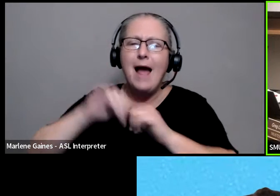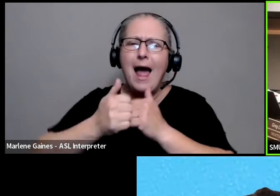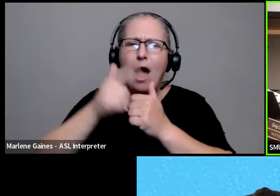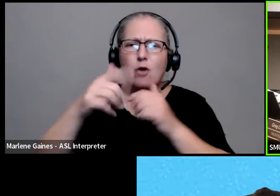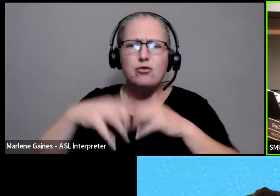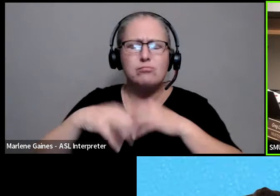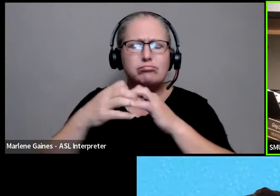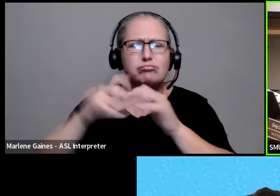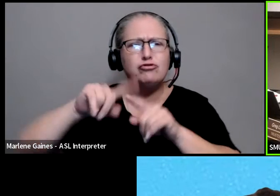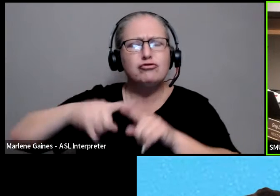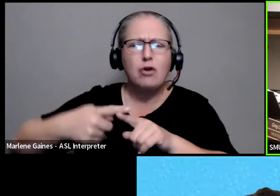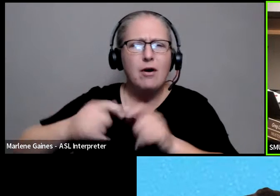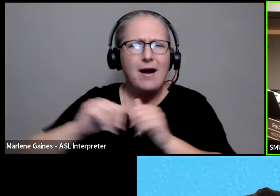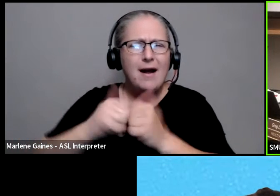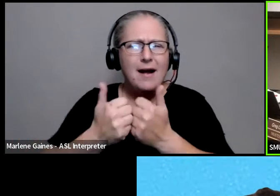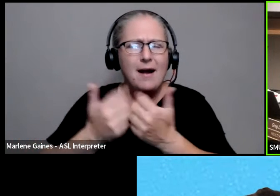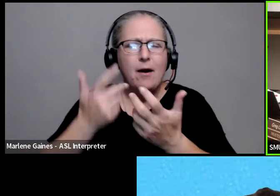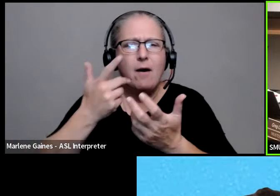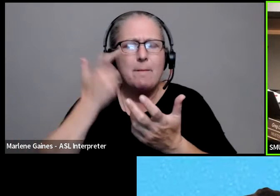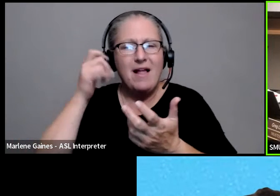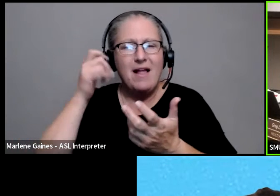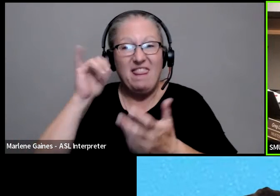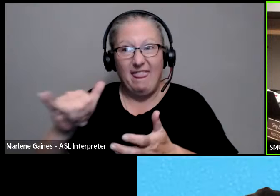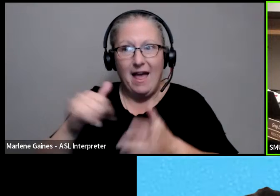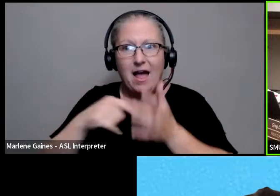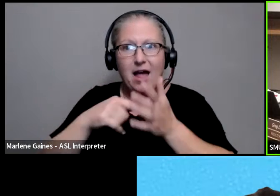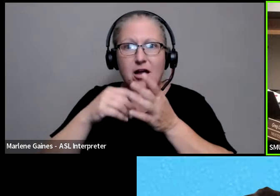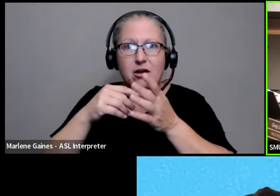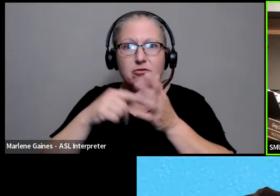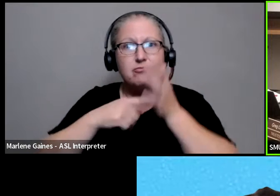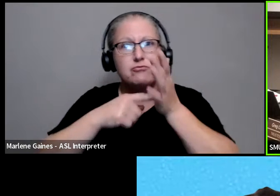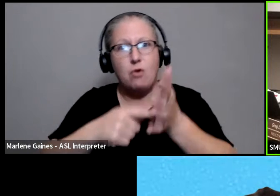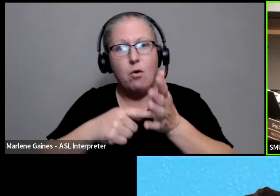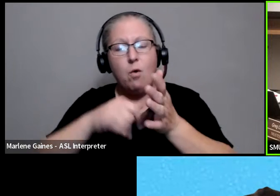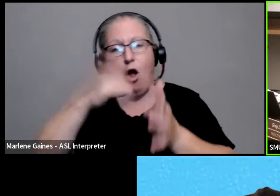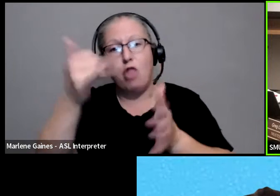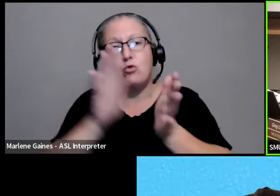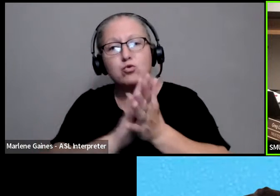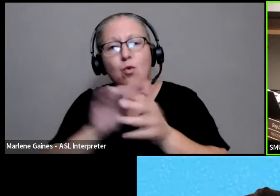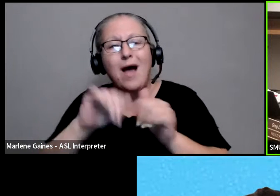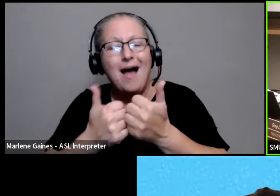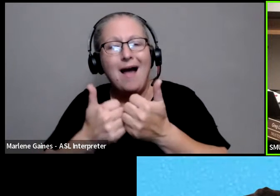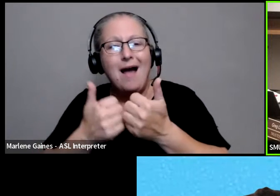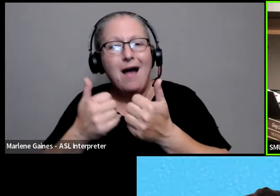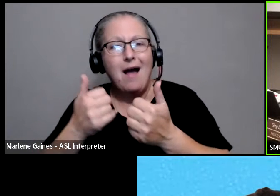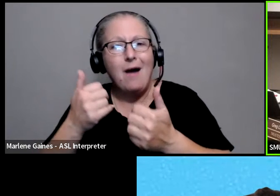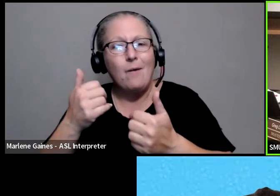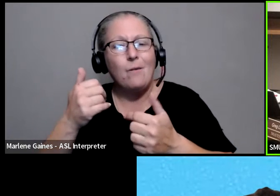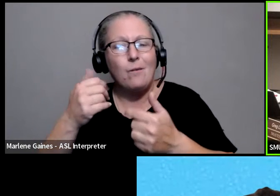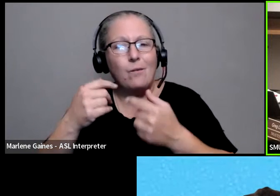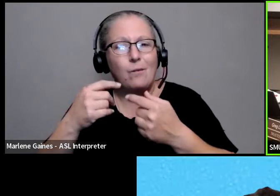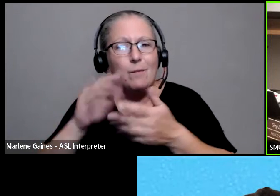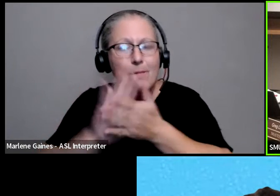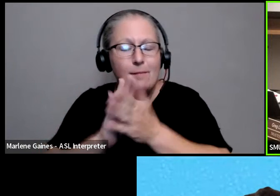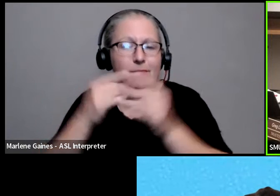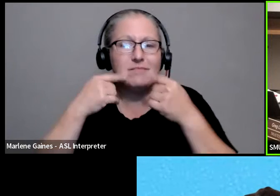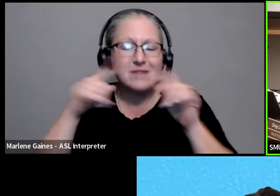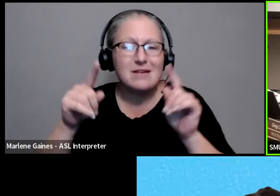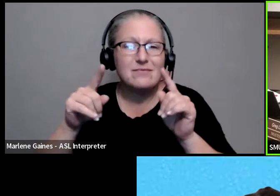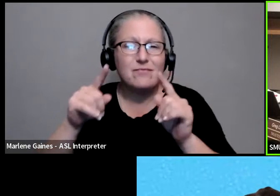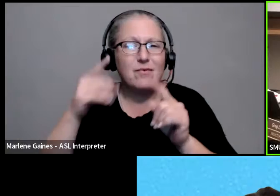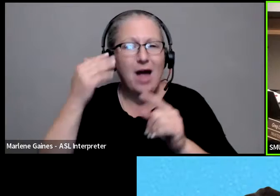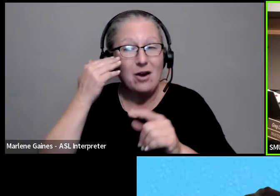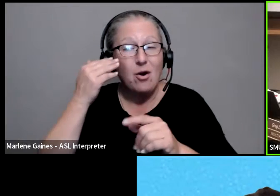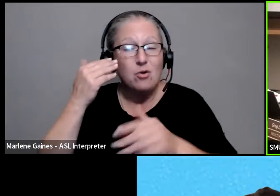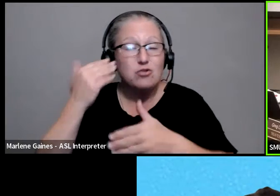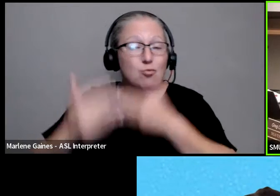because I think that is a lesson for other schools, because it was a process. And if you could share that, because I think it's valuable